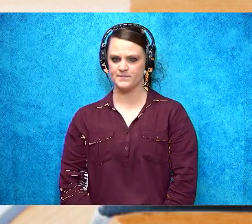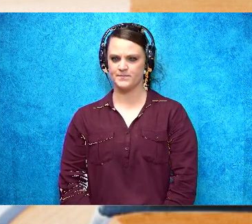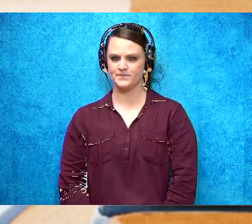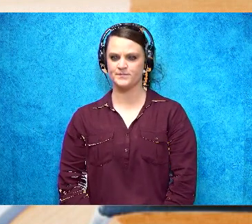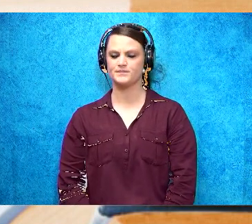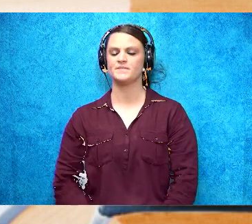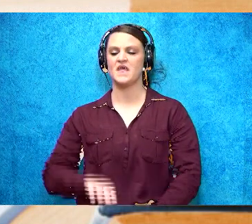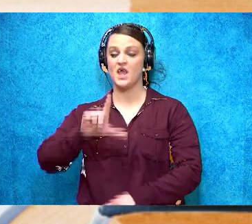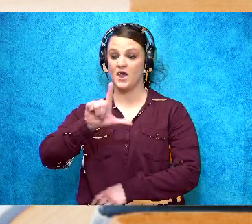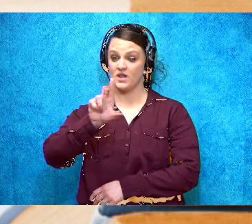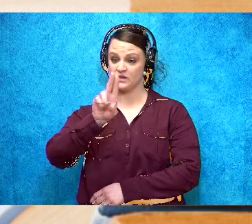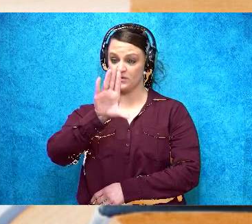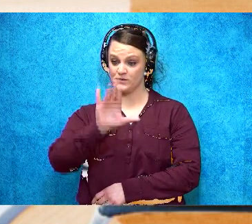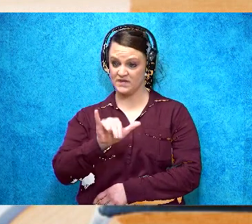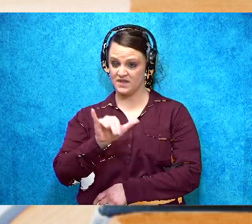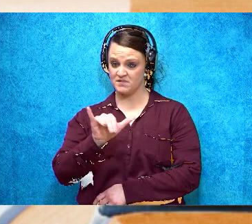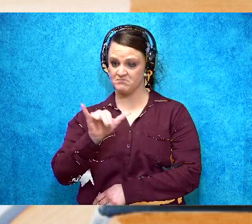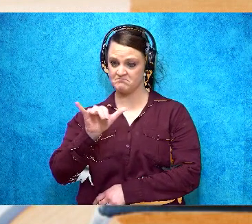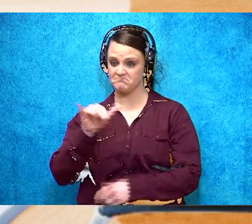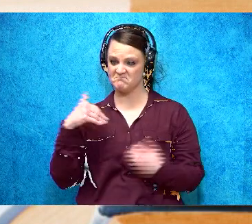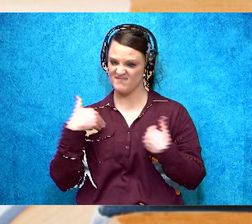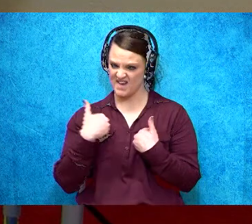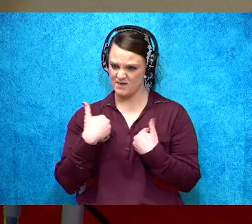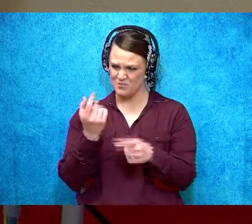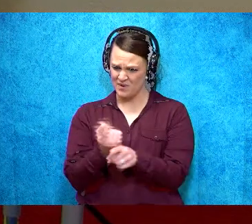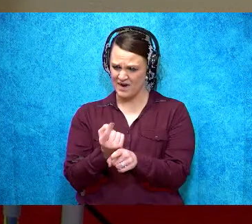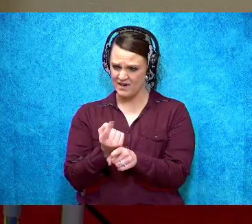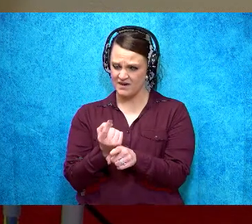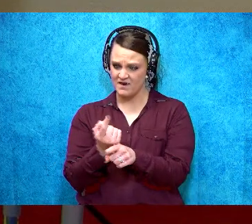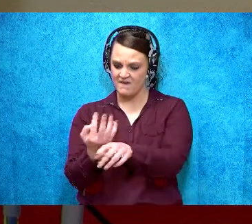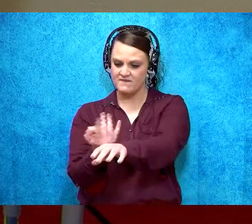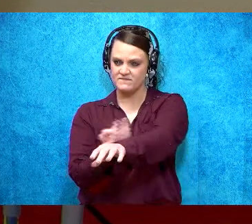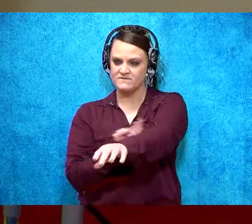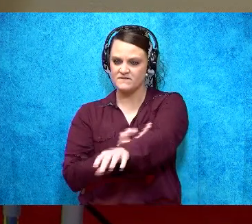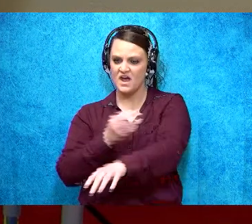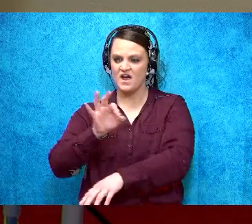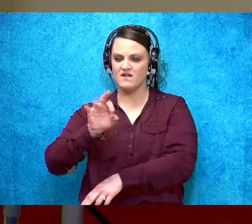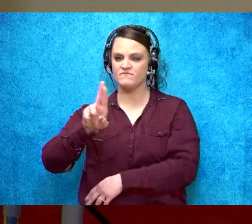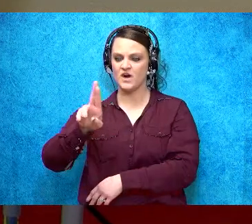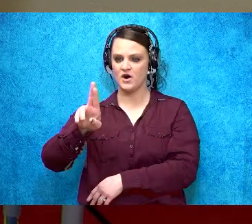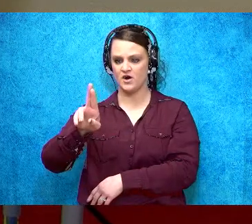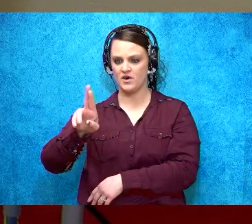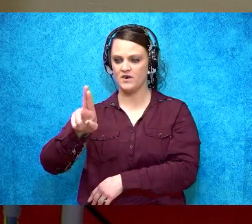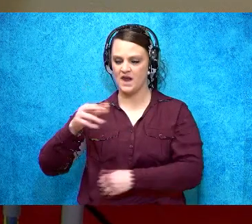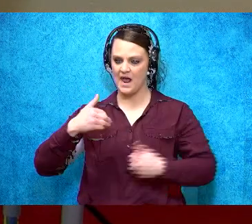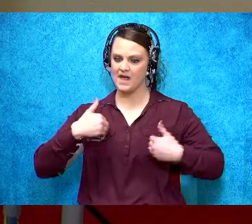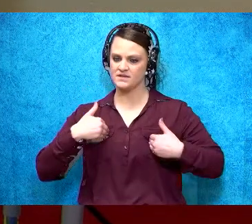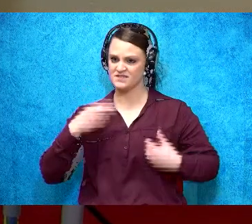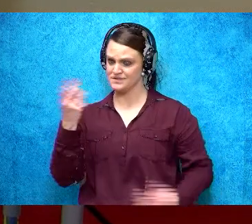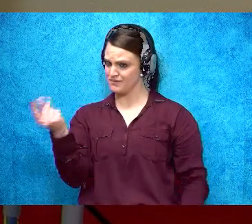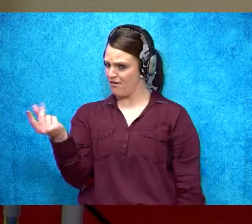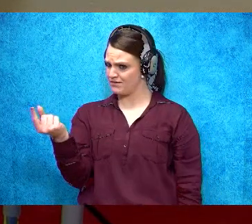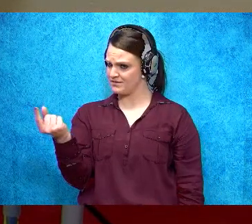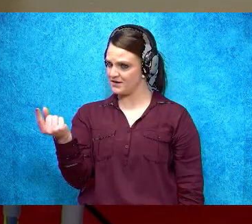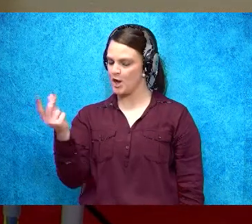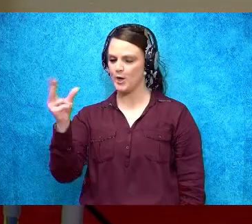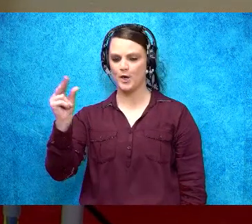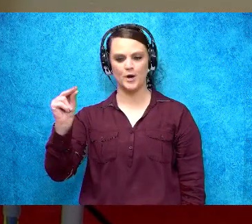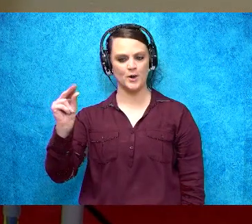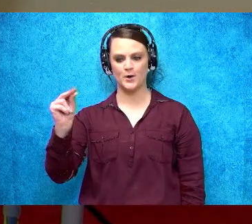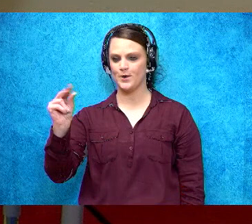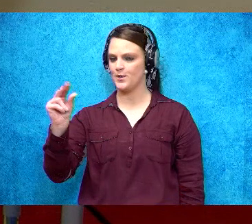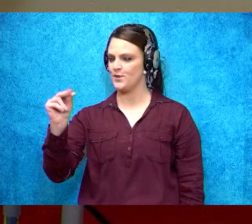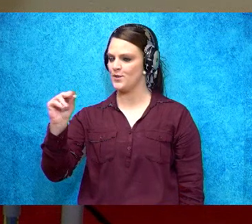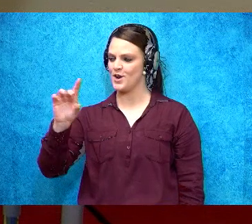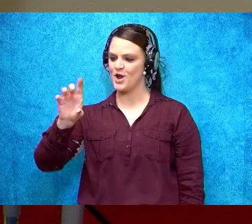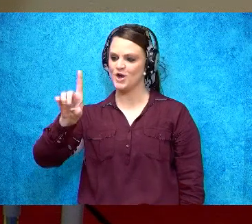Well, Lucy's an animal, right? She has fur. She a dog? No, she's a cat, because dogs